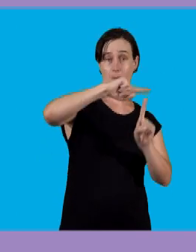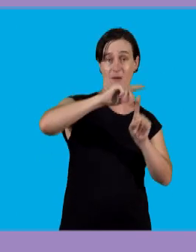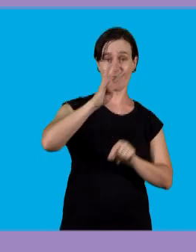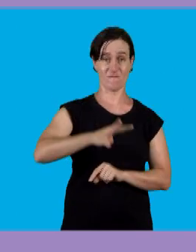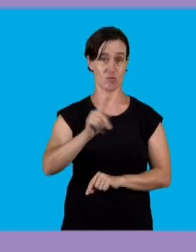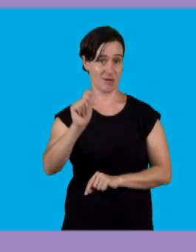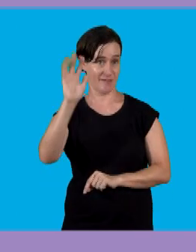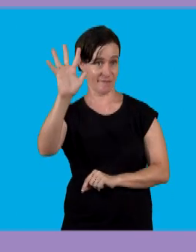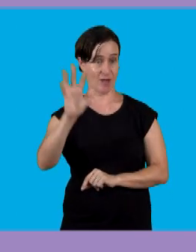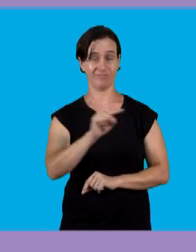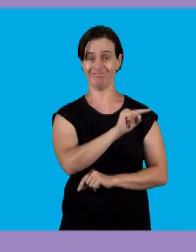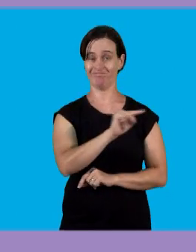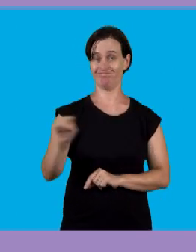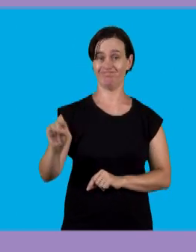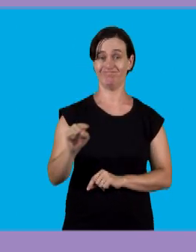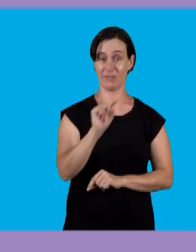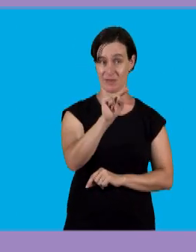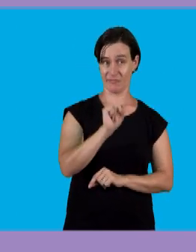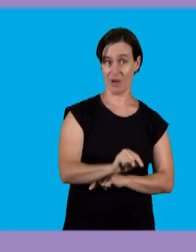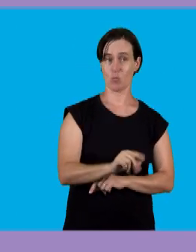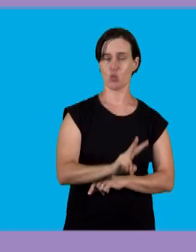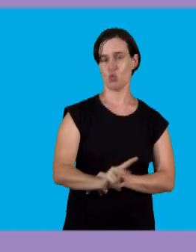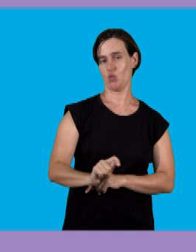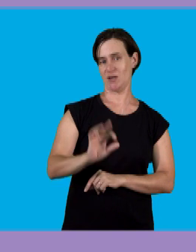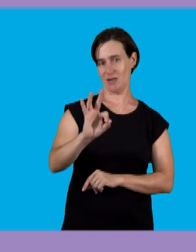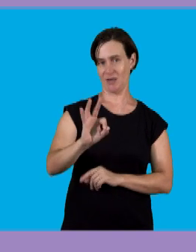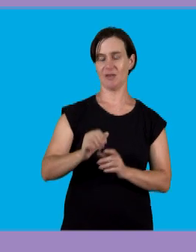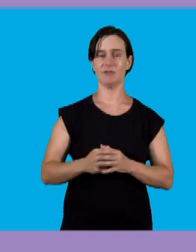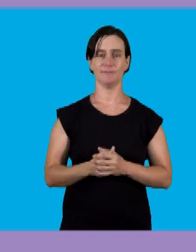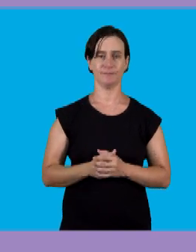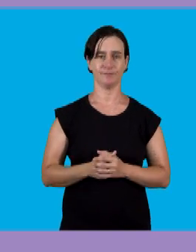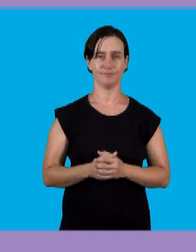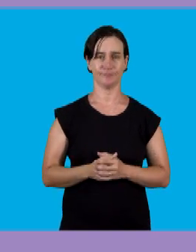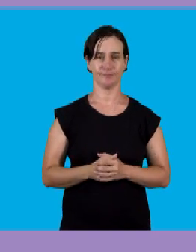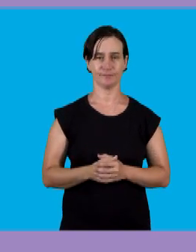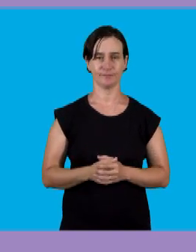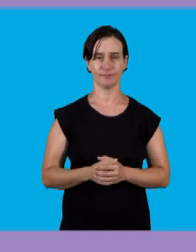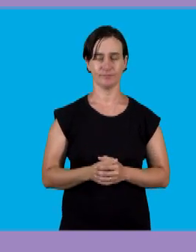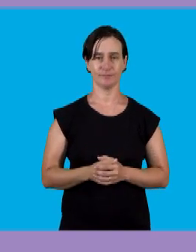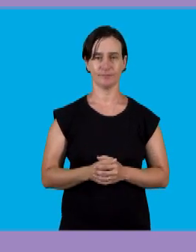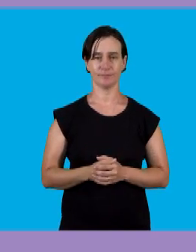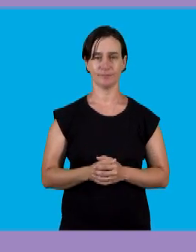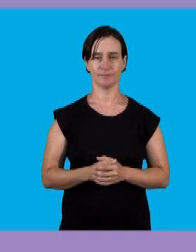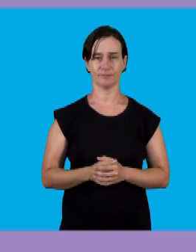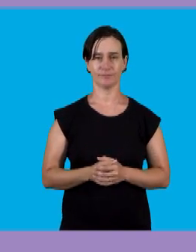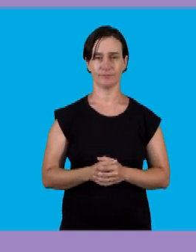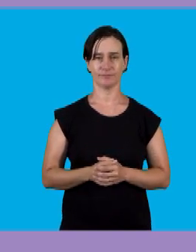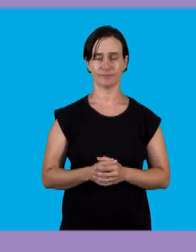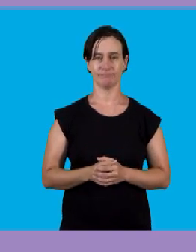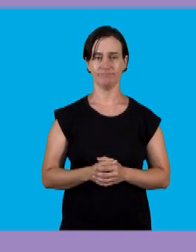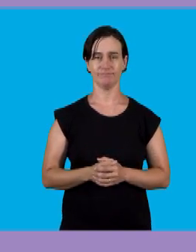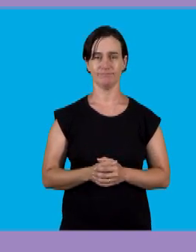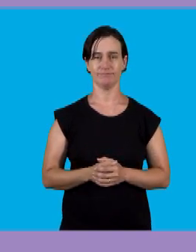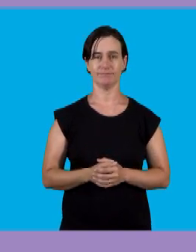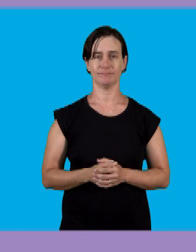exponent 5 divided by 2t exponent 3. Just like we did with when